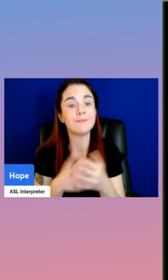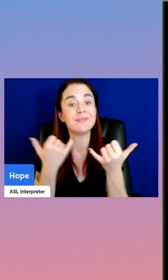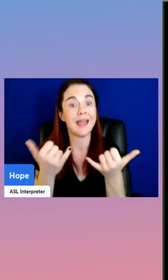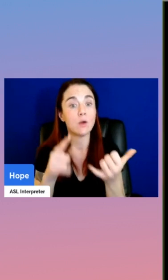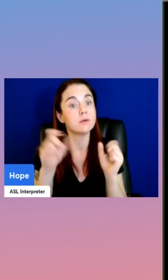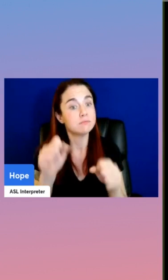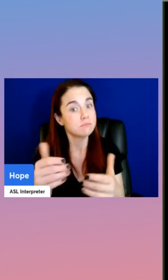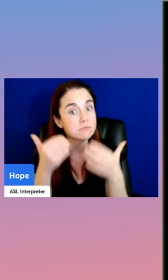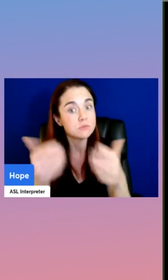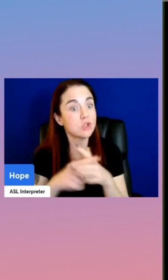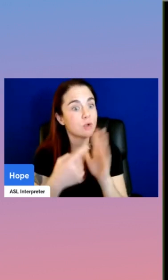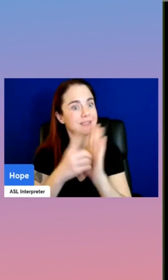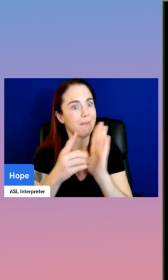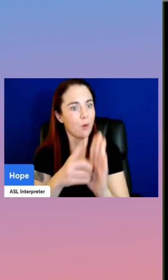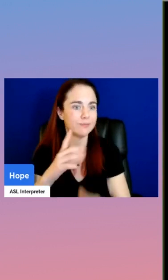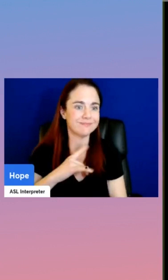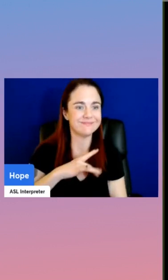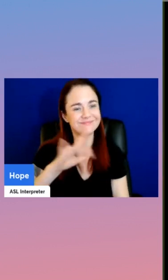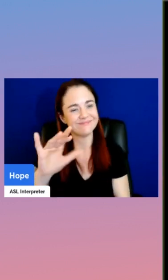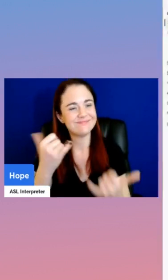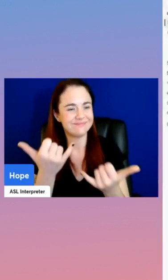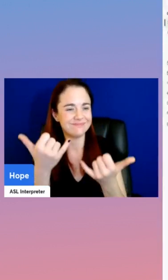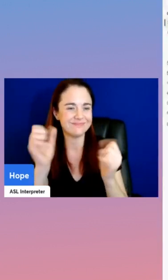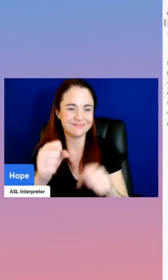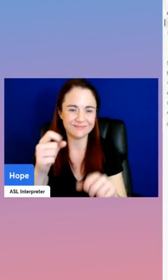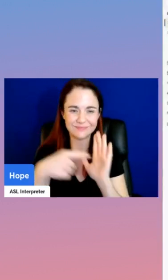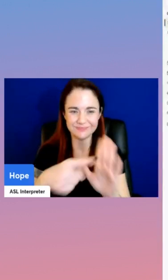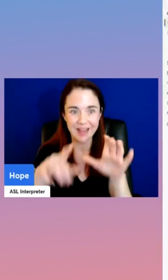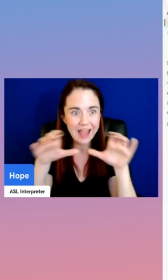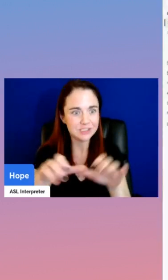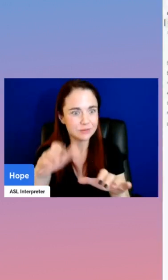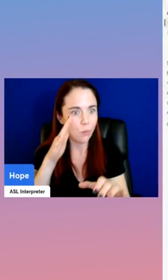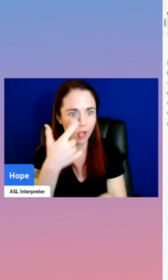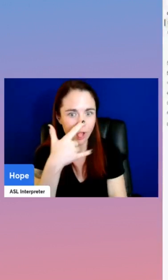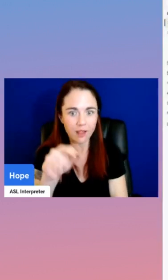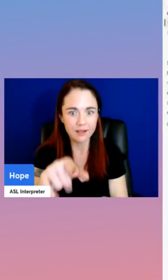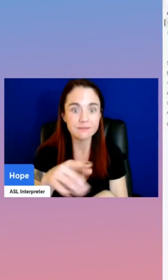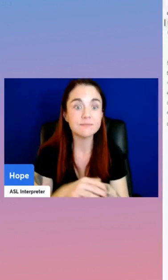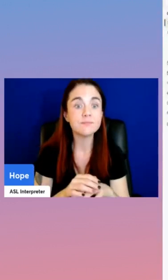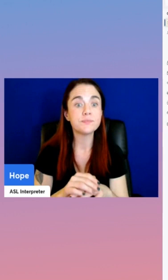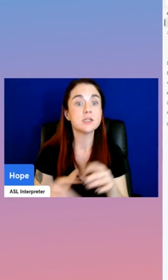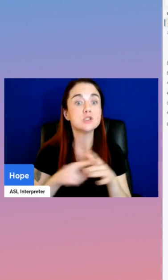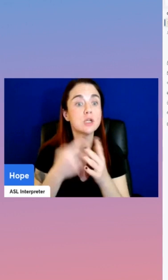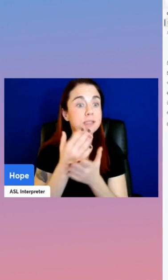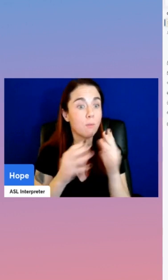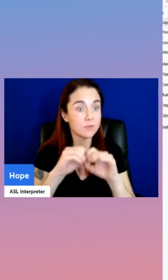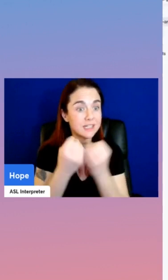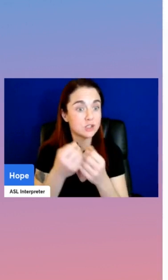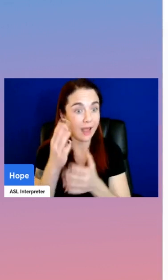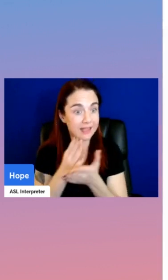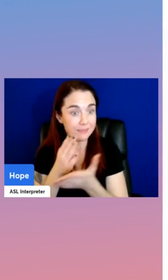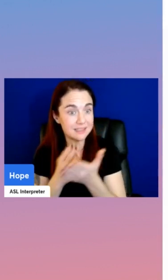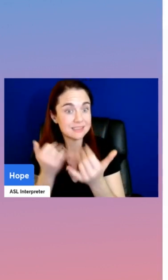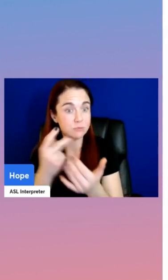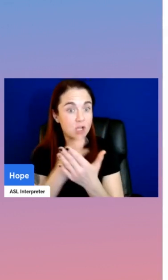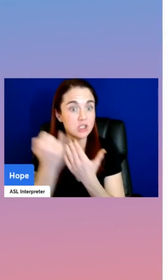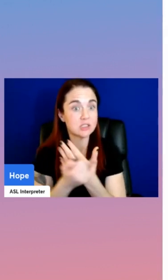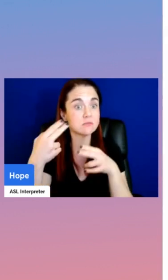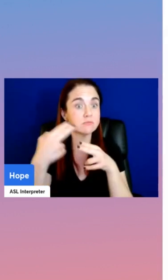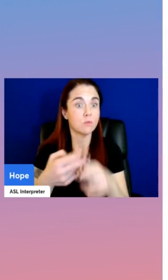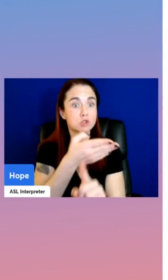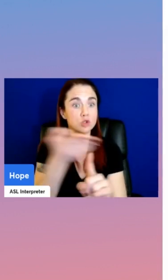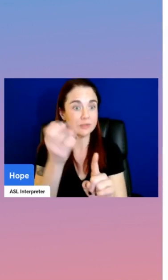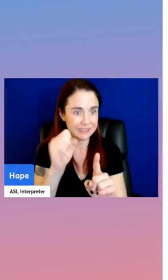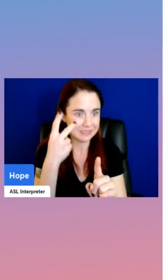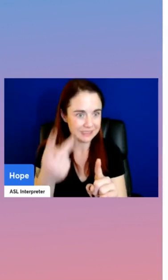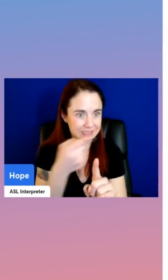start now with the demo and see all of this in action. So let's start with some code organization aspects. So my project is called SAP Migration Automation Factory.